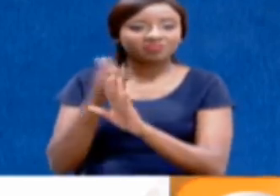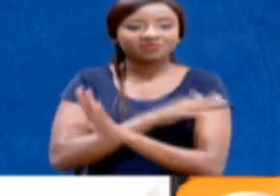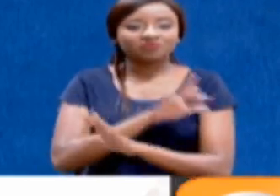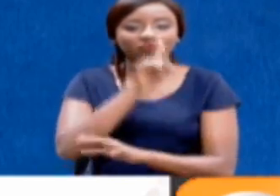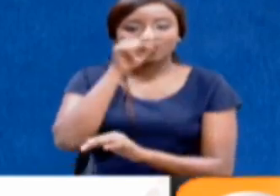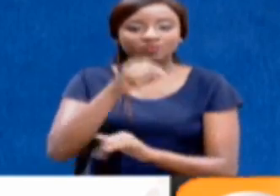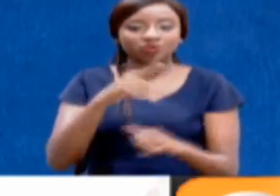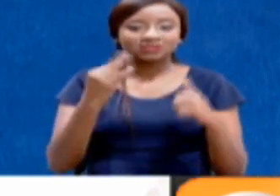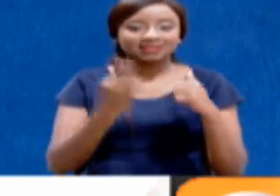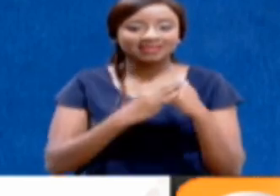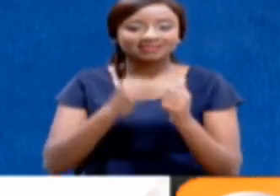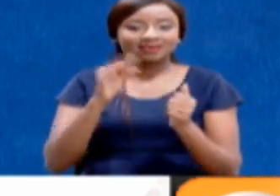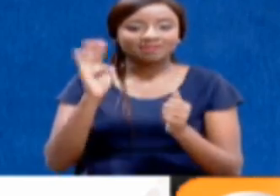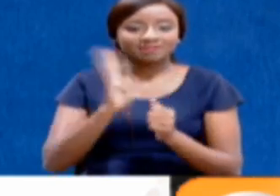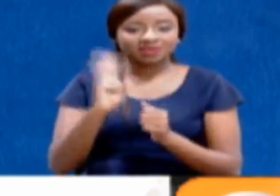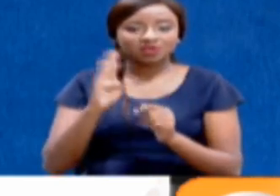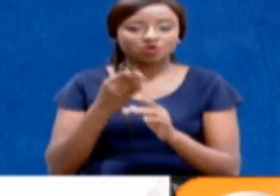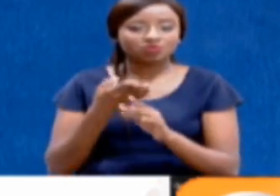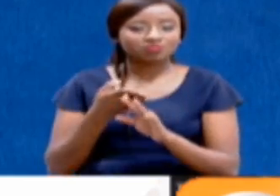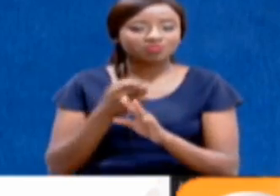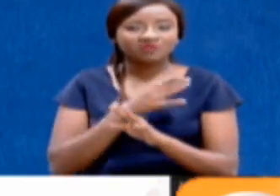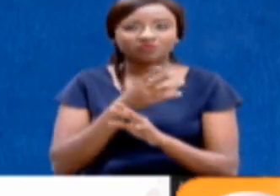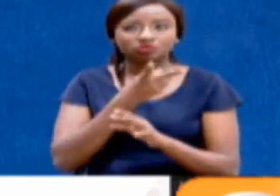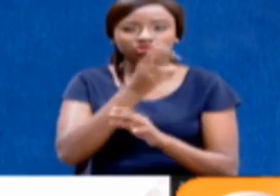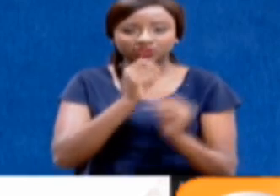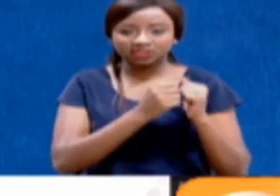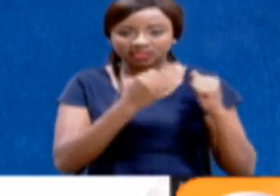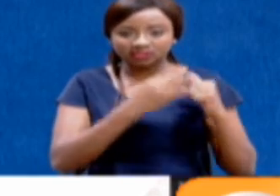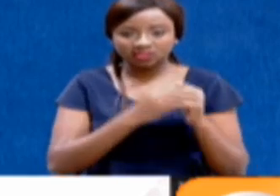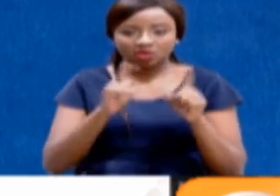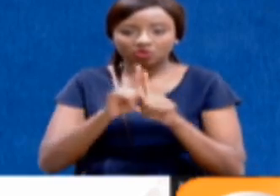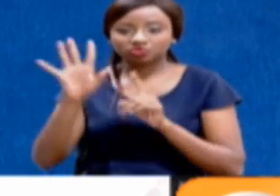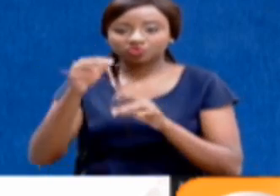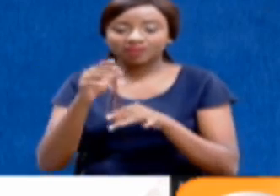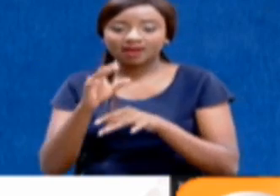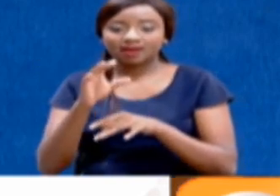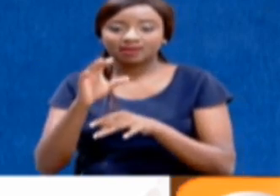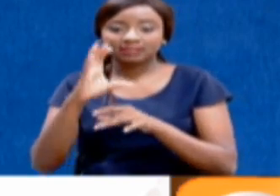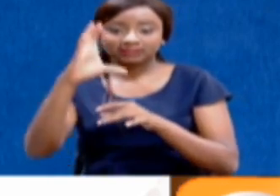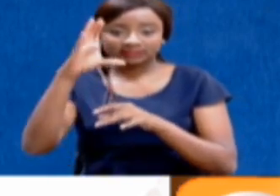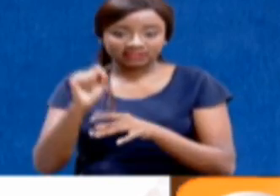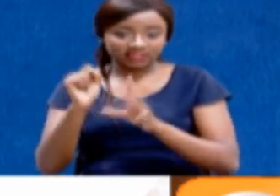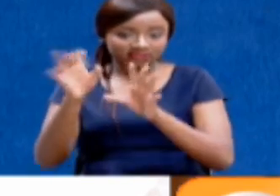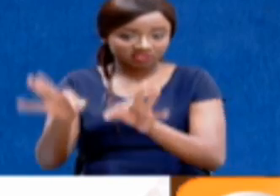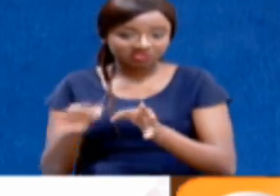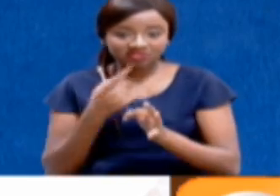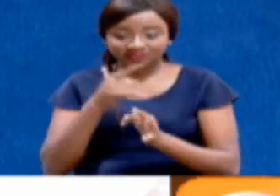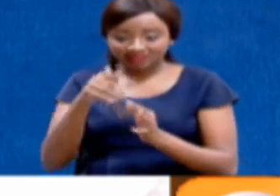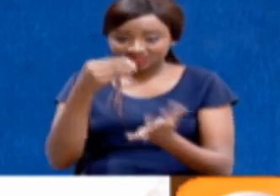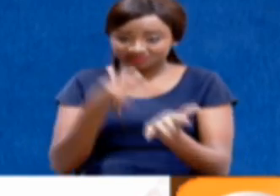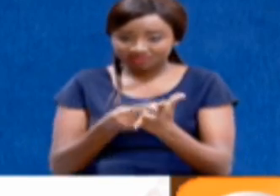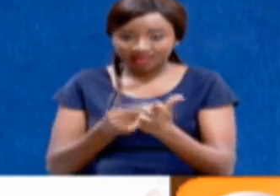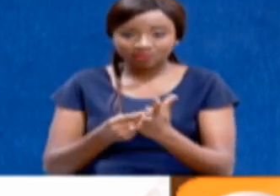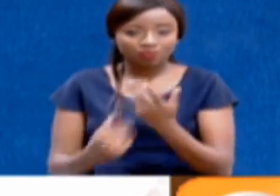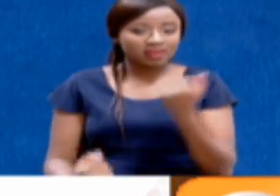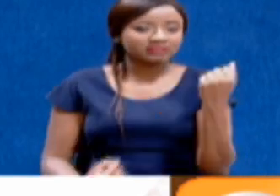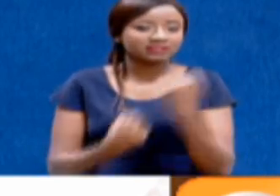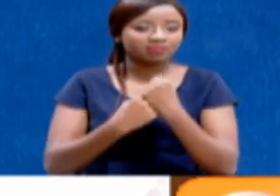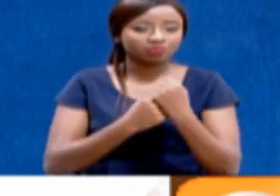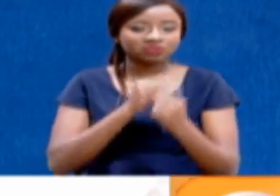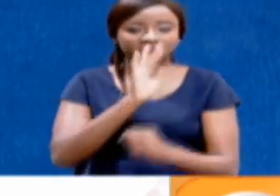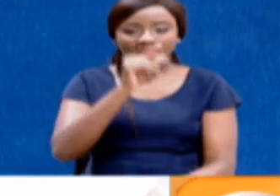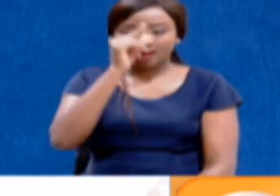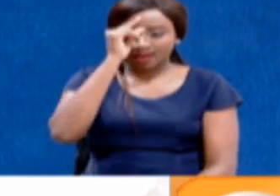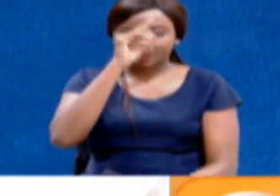1.8 billion shillings payout back in 2018. Treasury Cabinet Secretary Ukur Yatani says the funds will boost government efforts